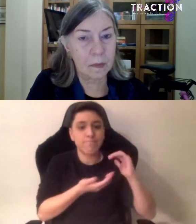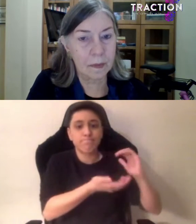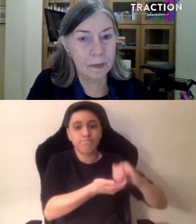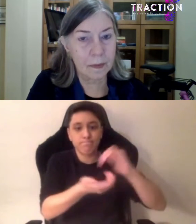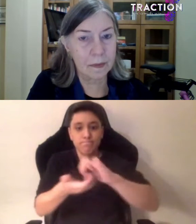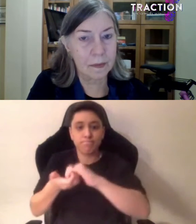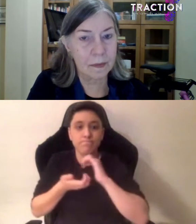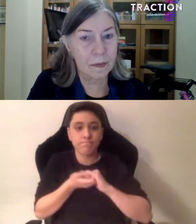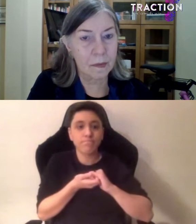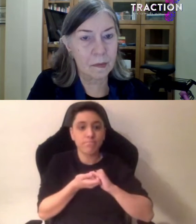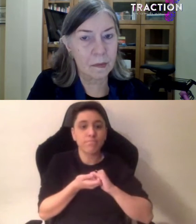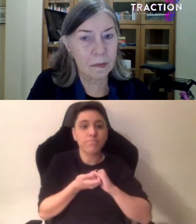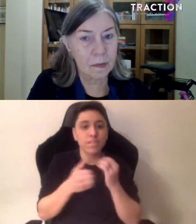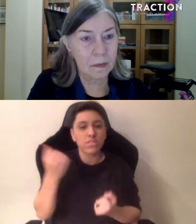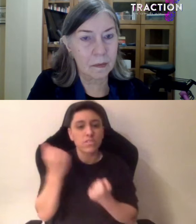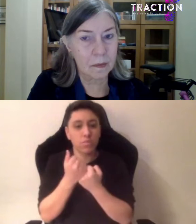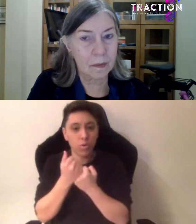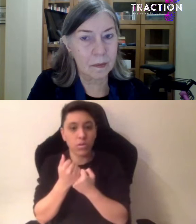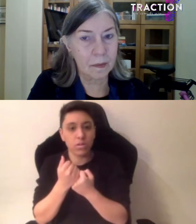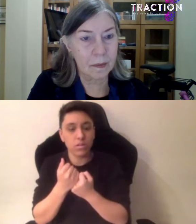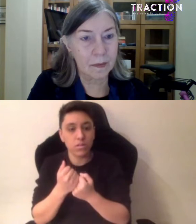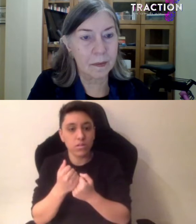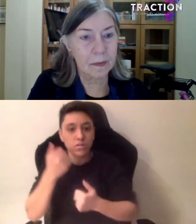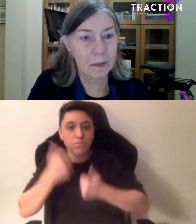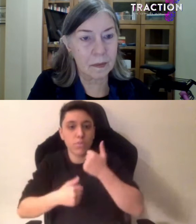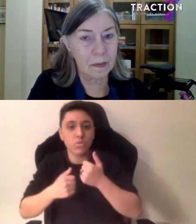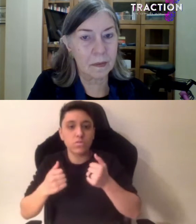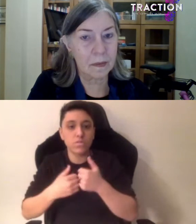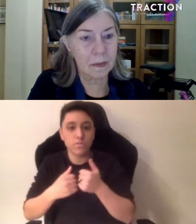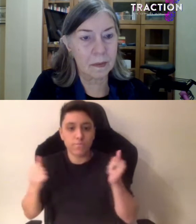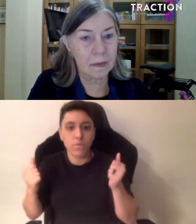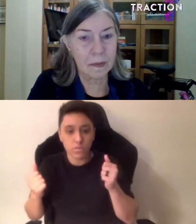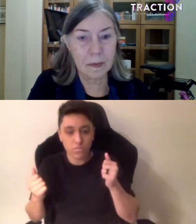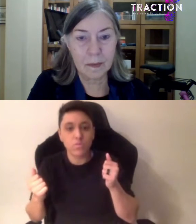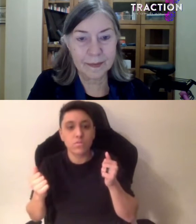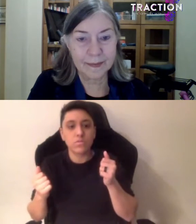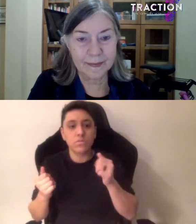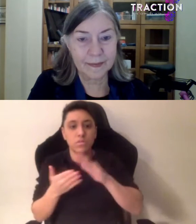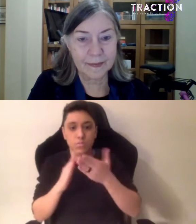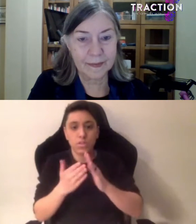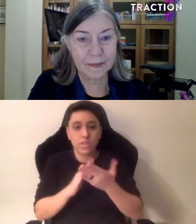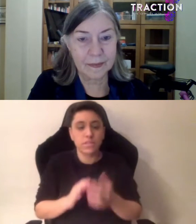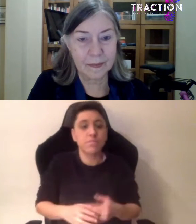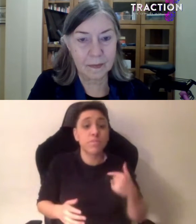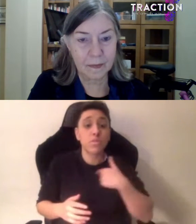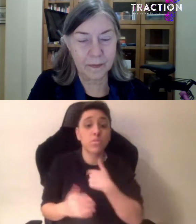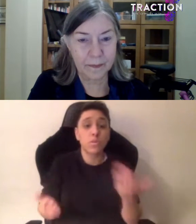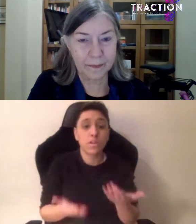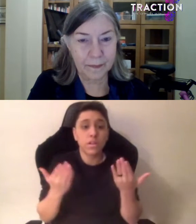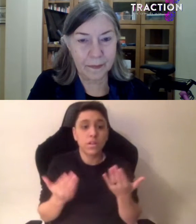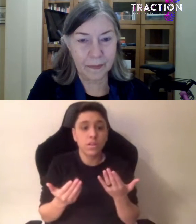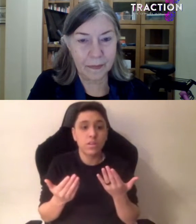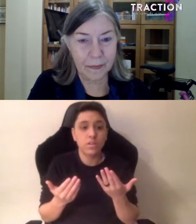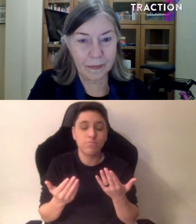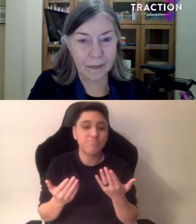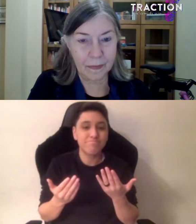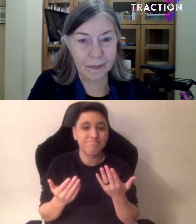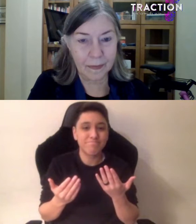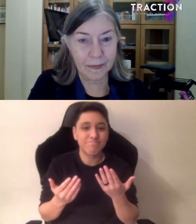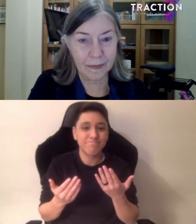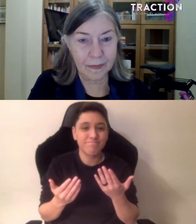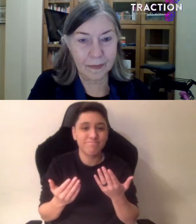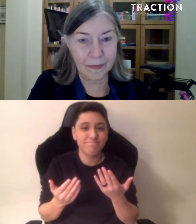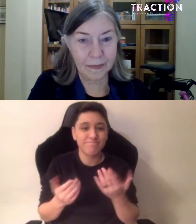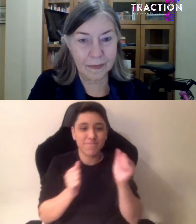that lift up the most vulnerable among us. We're here to bring together our community in celebration of, or we're also here to bring together